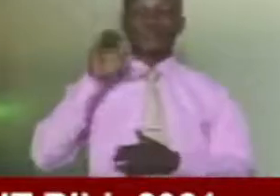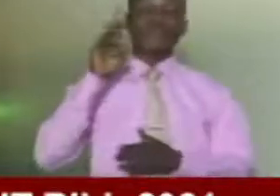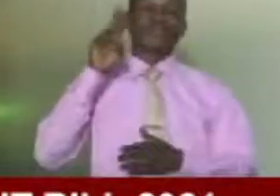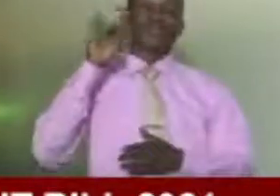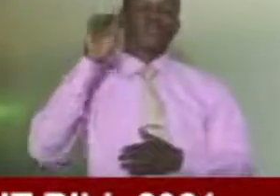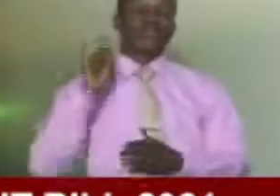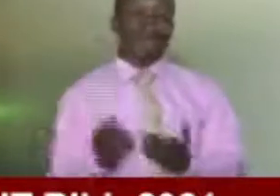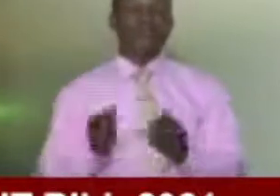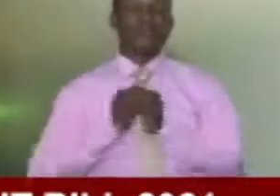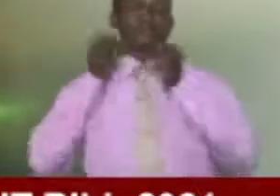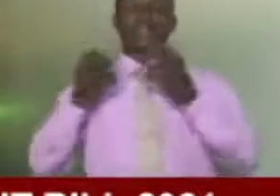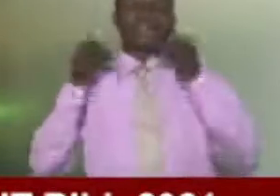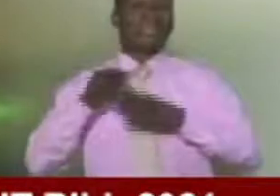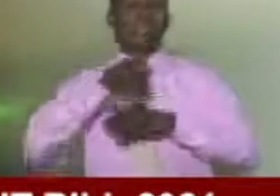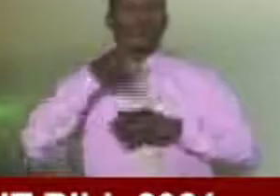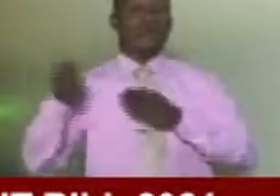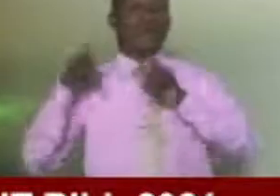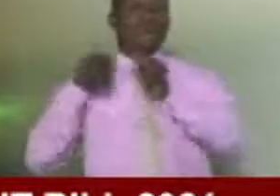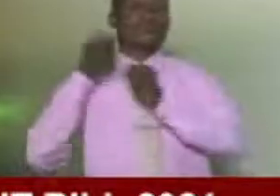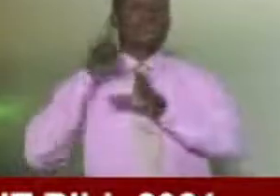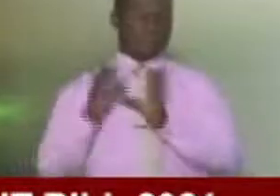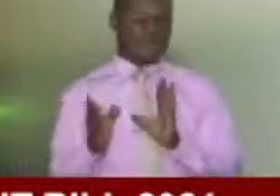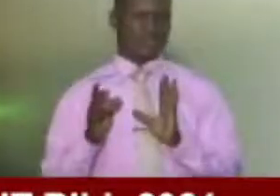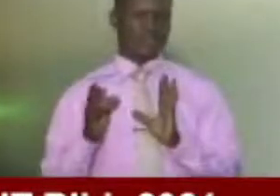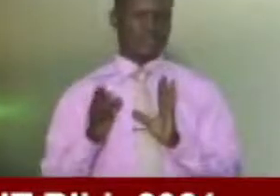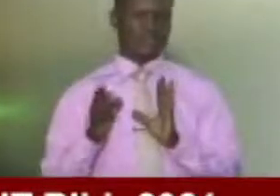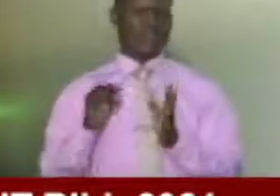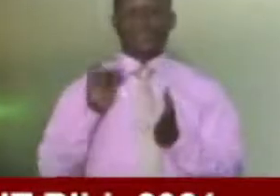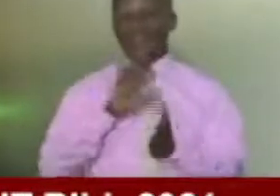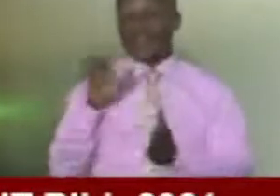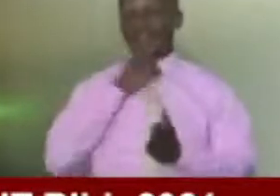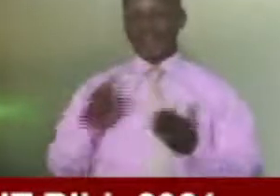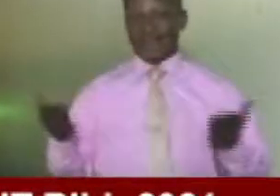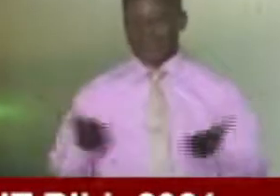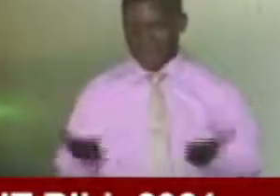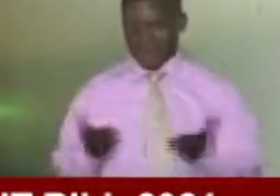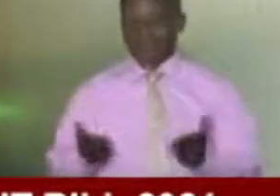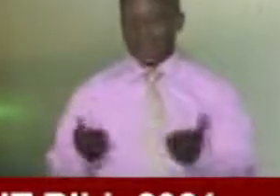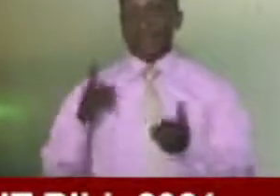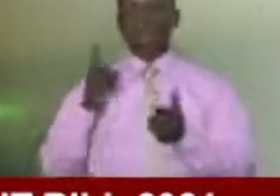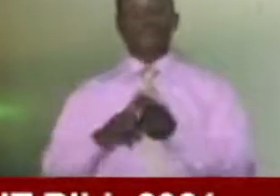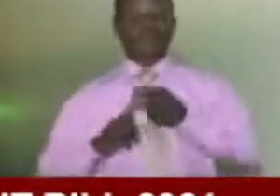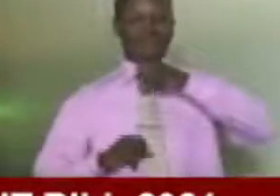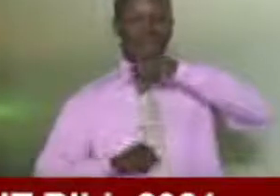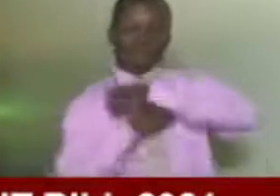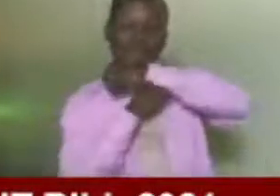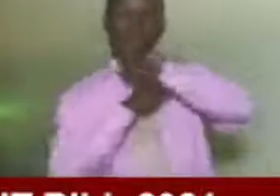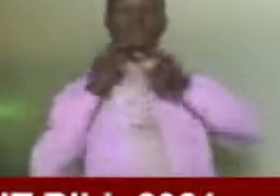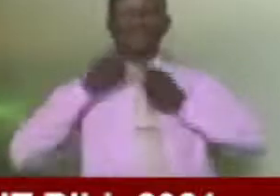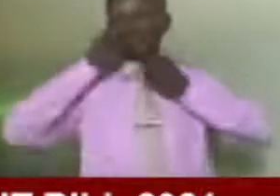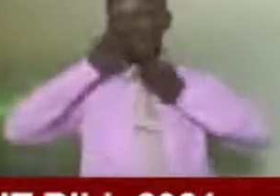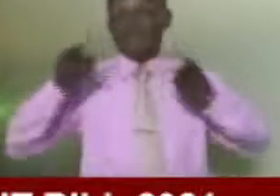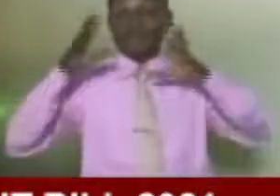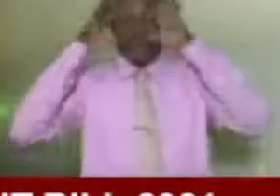others, Chris. Many of them have left whatever they are doing, and they are here in the hall to say to the president of